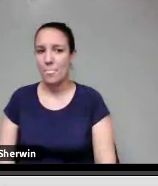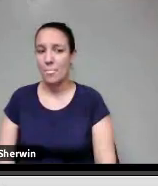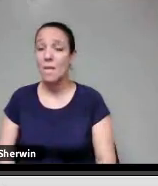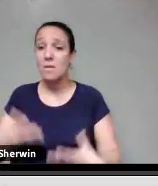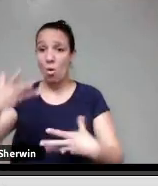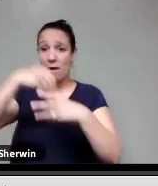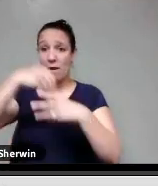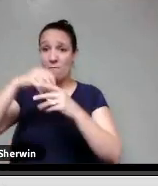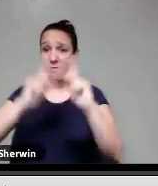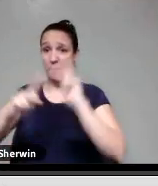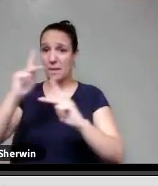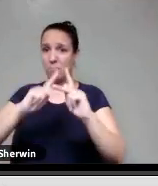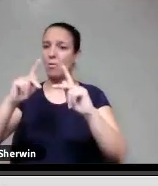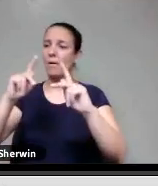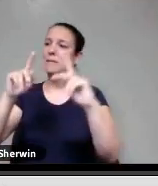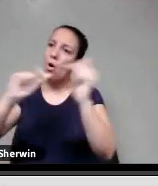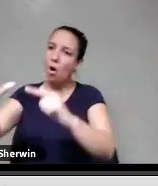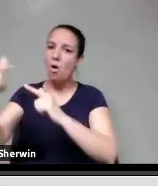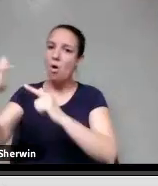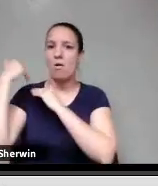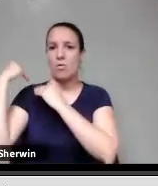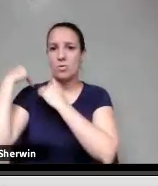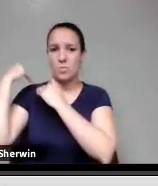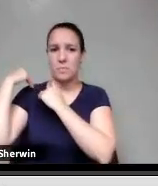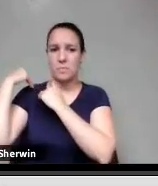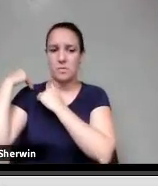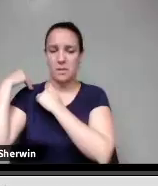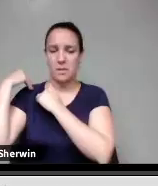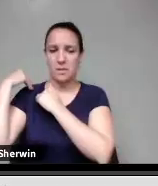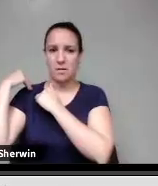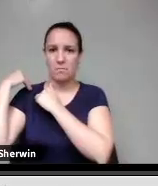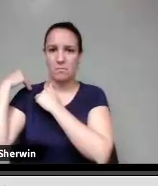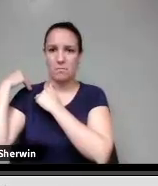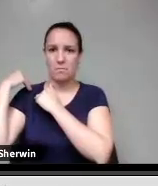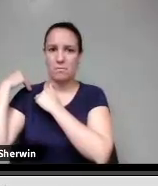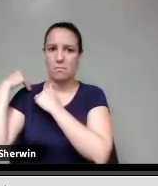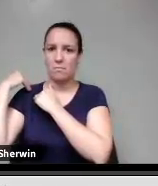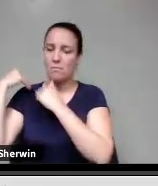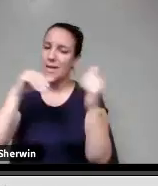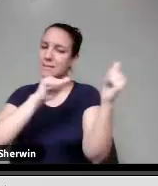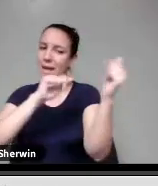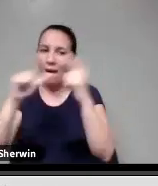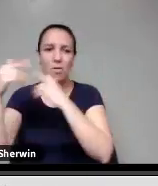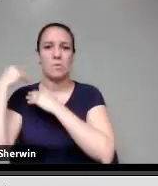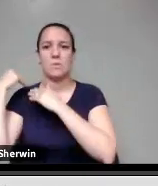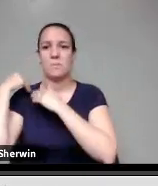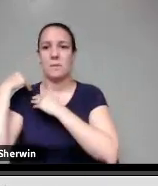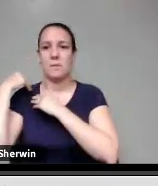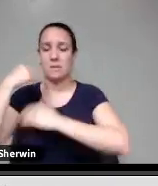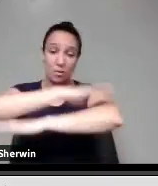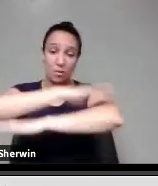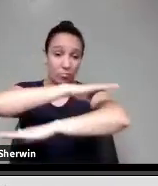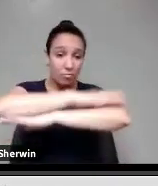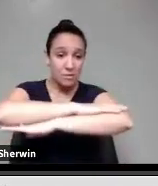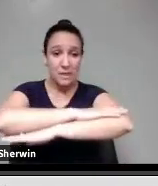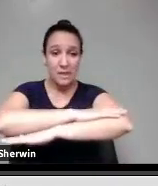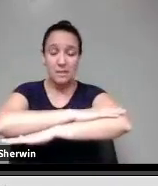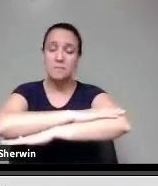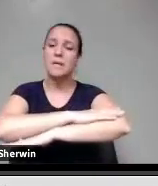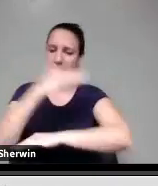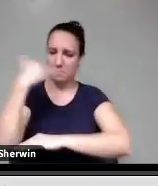everybody's job. It's circulation's job. It's the people that are weeding's job. It's the people at the rough desk's job. It's